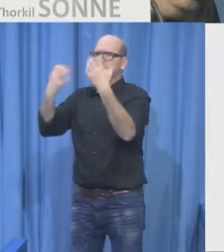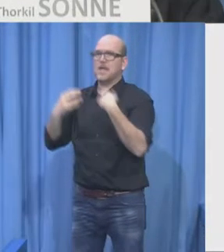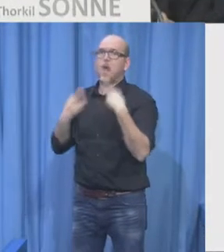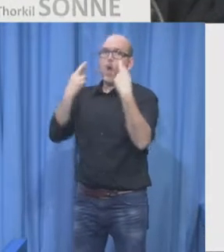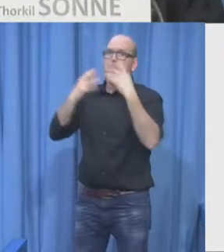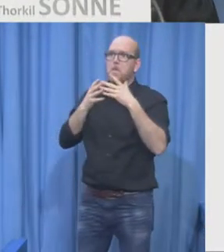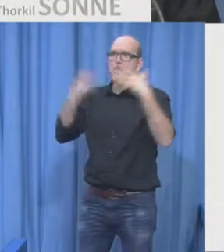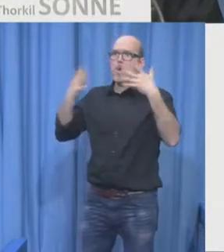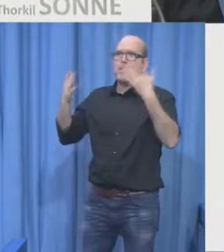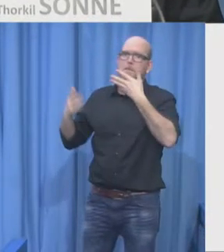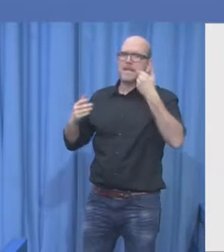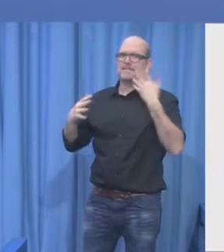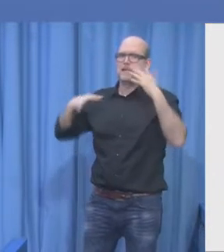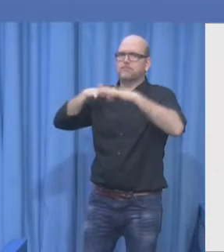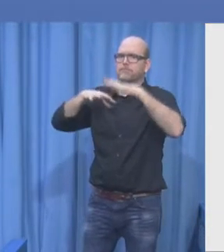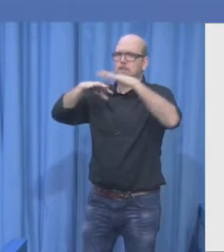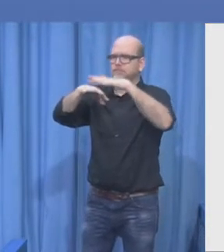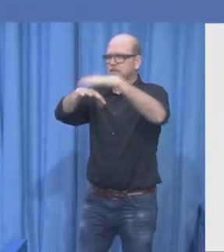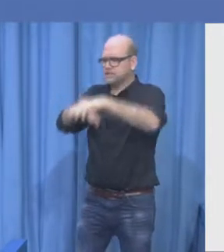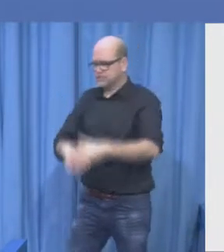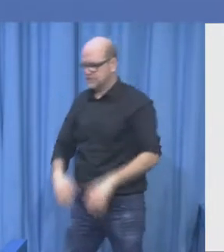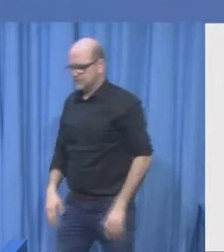Back to you.